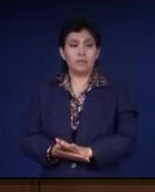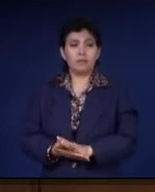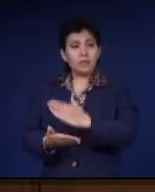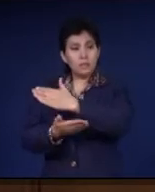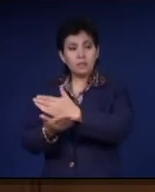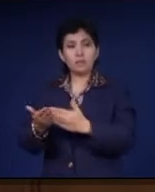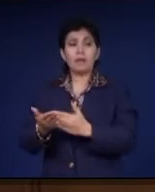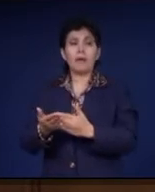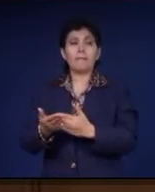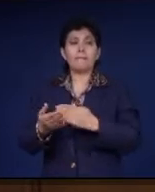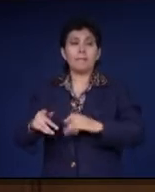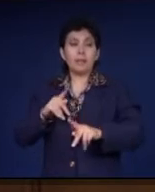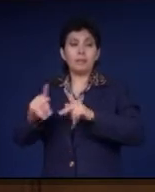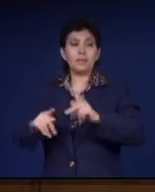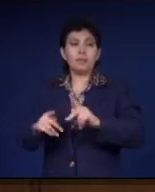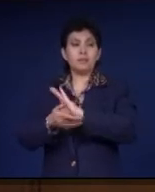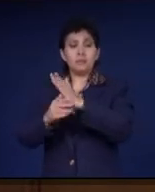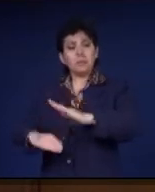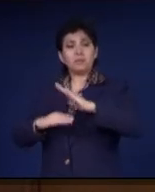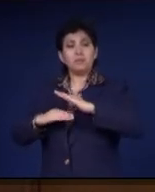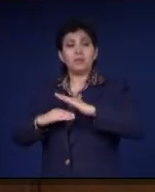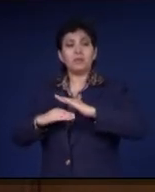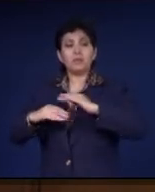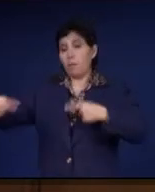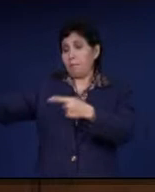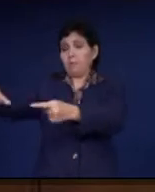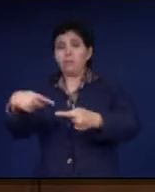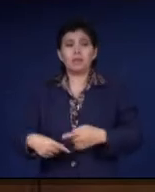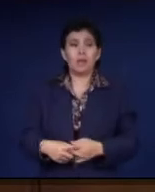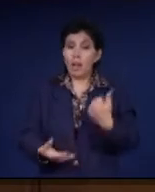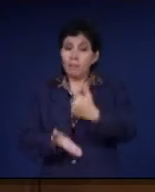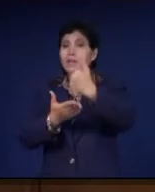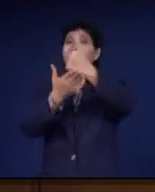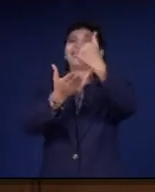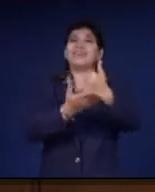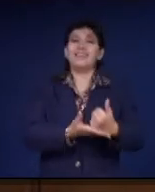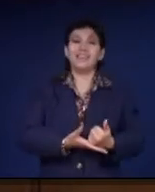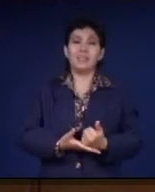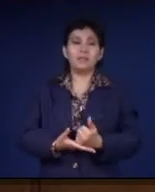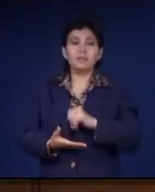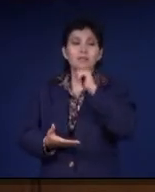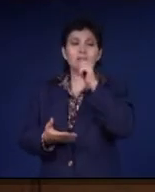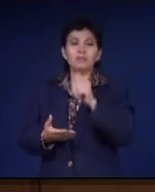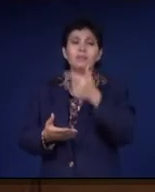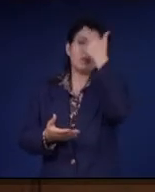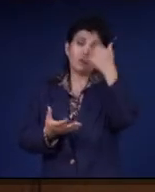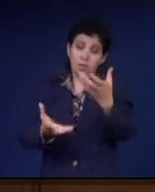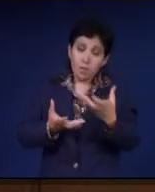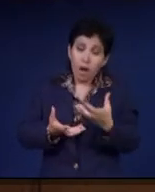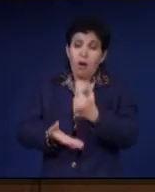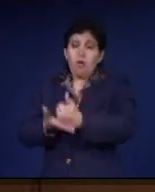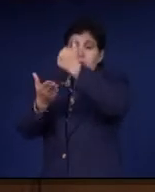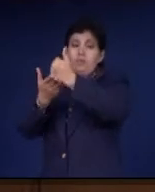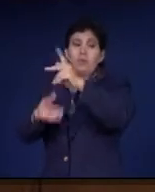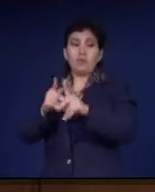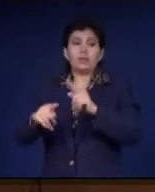people feel good about themselves by helping other people. Sometimes helping other people, it doesn't mean because you want to help other people. It